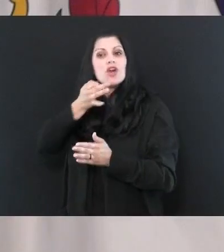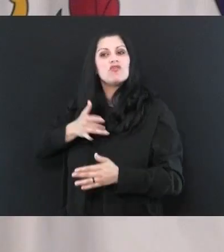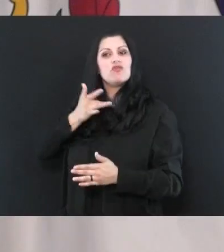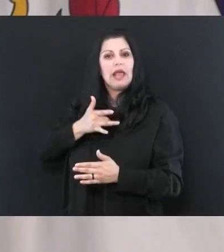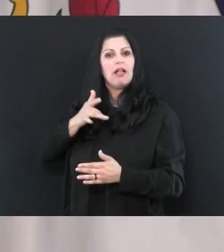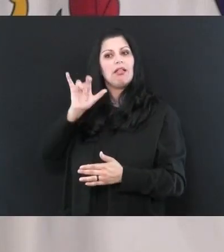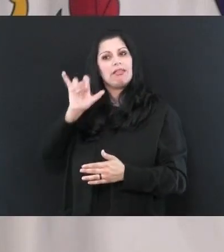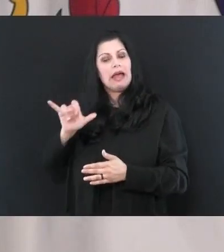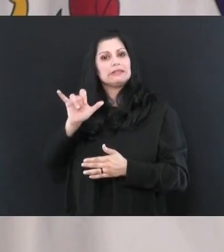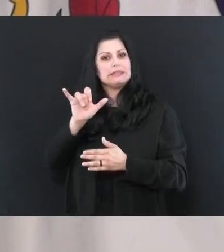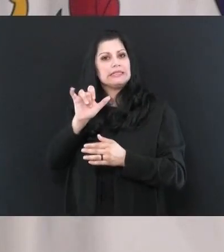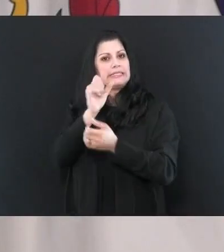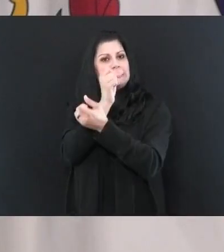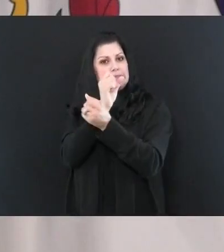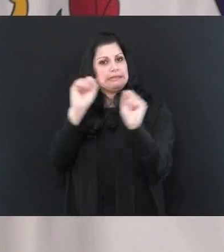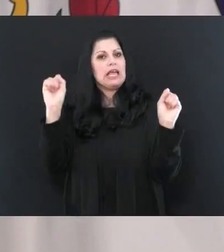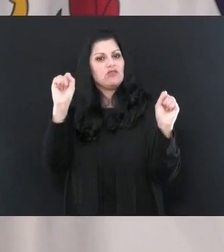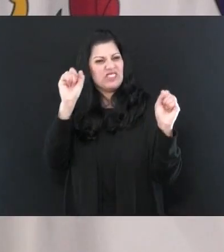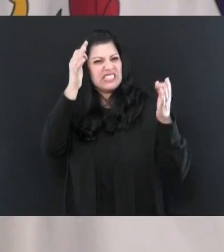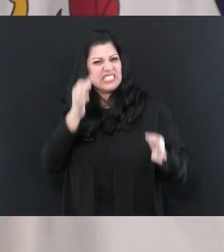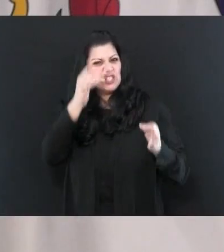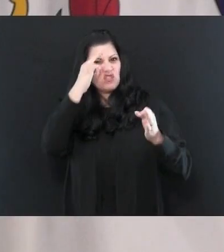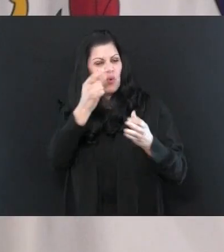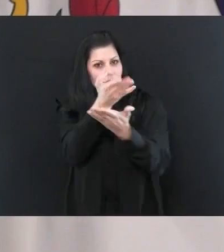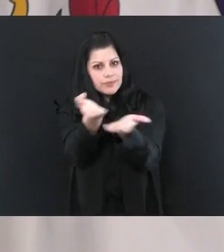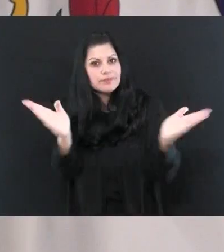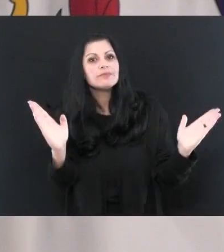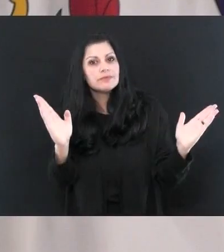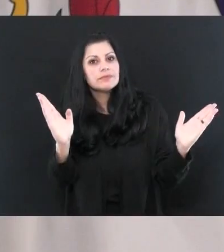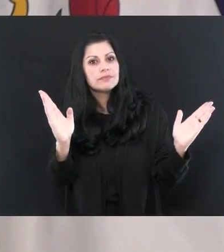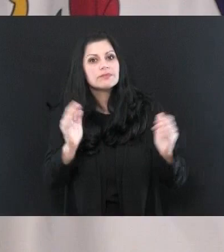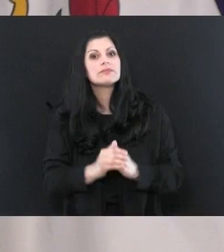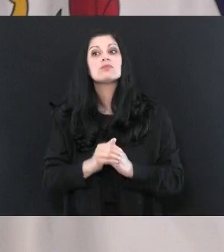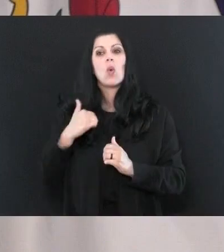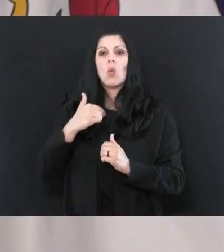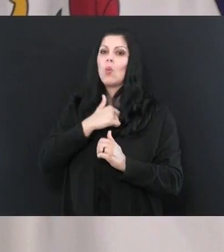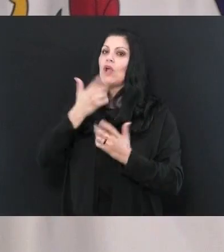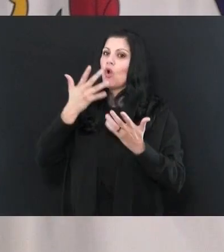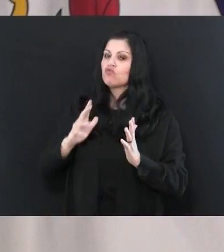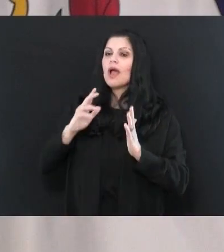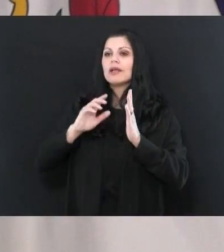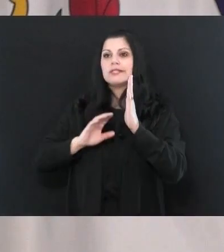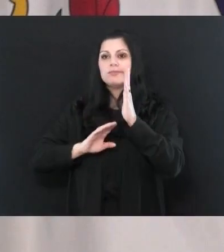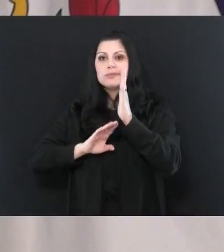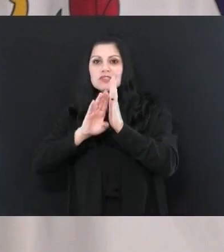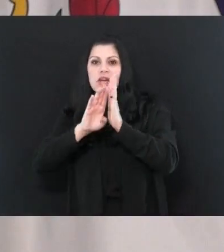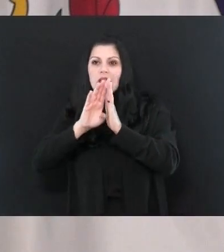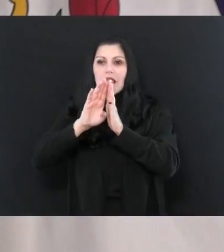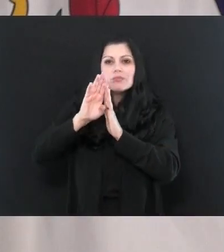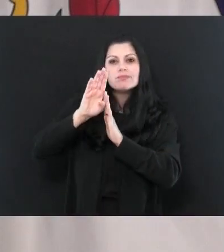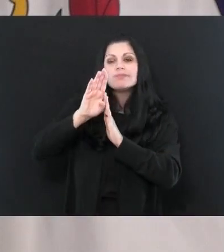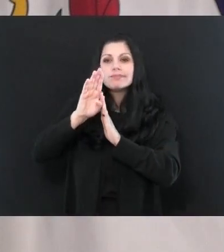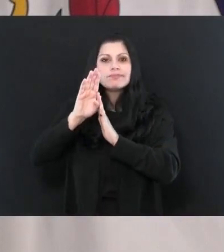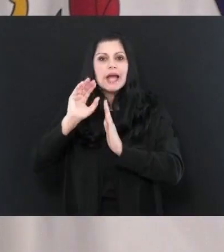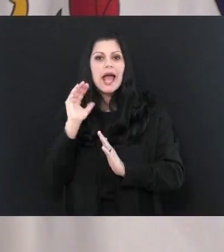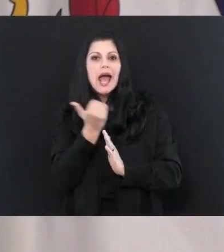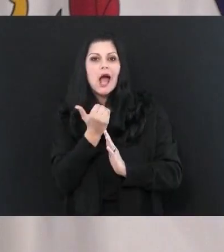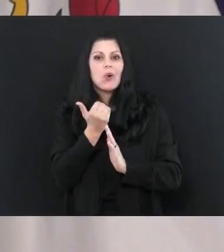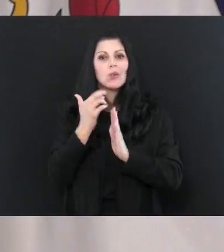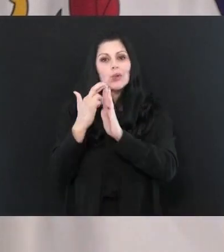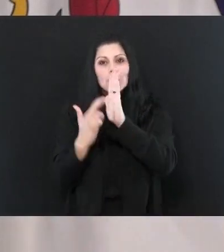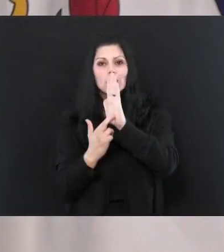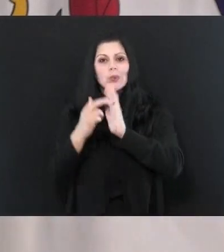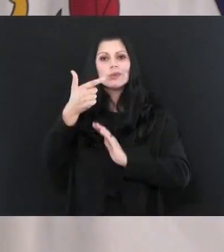interest of everybody. And we have drafted guidelines that will be available on my website later